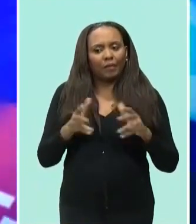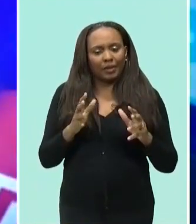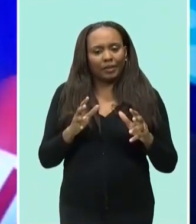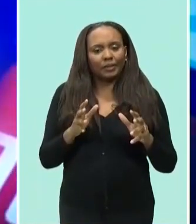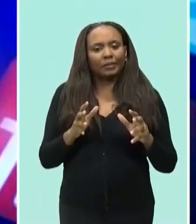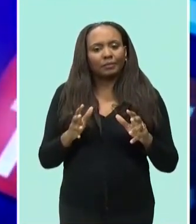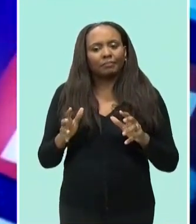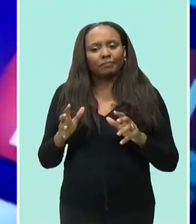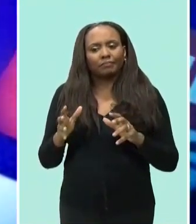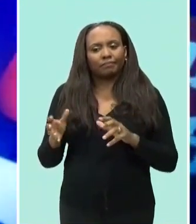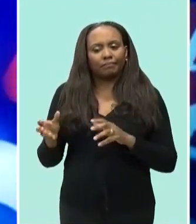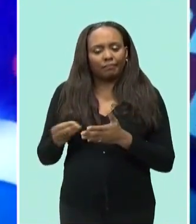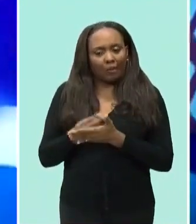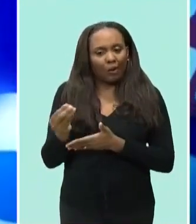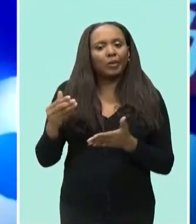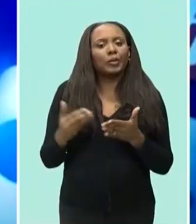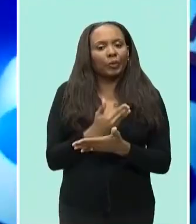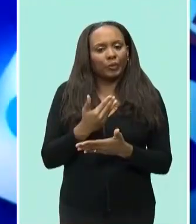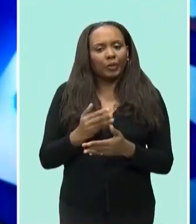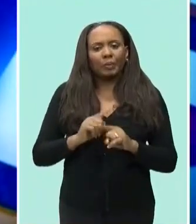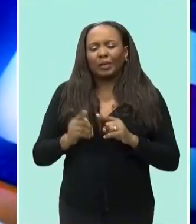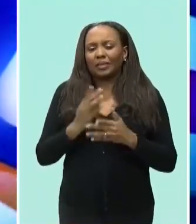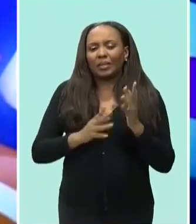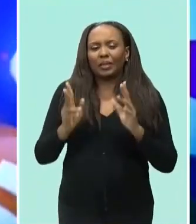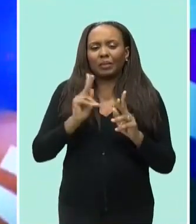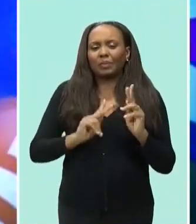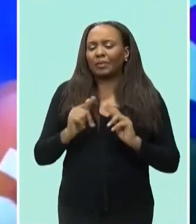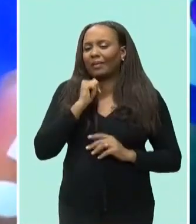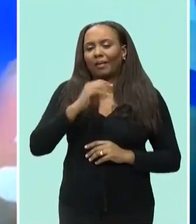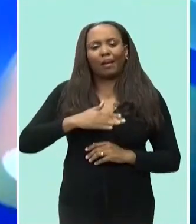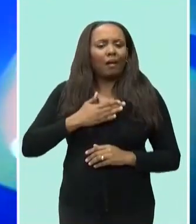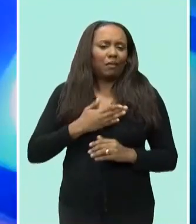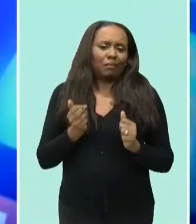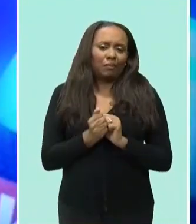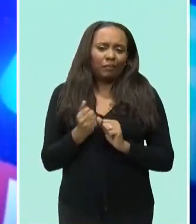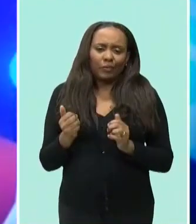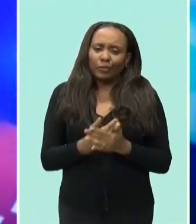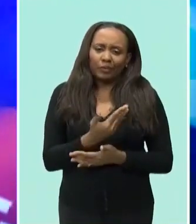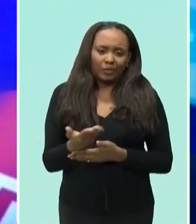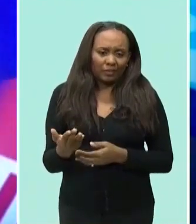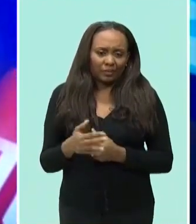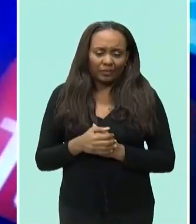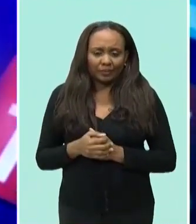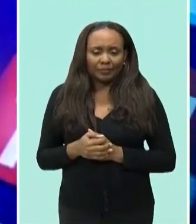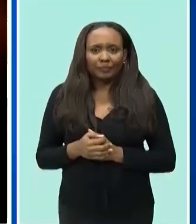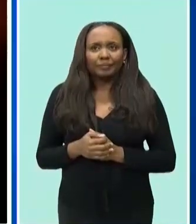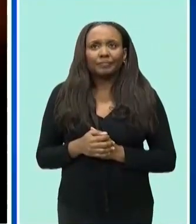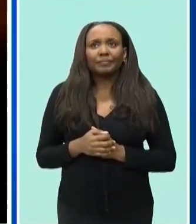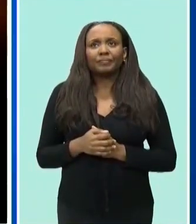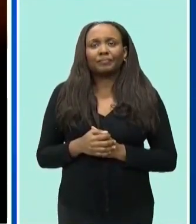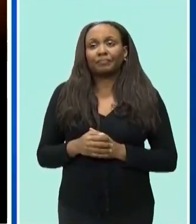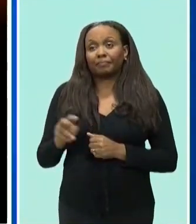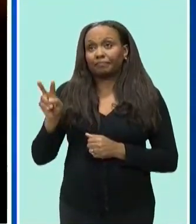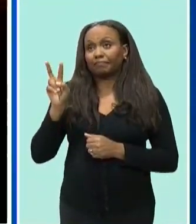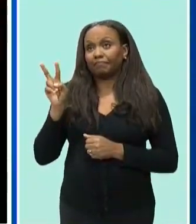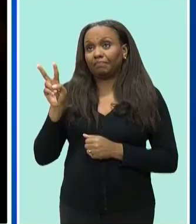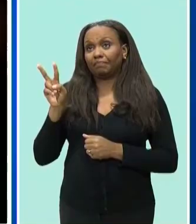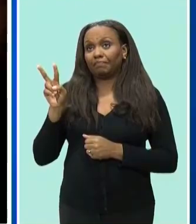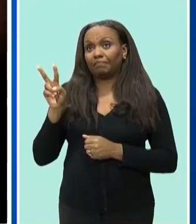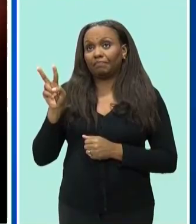and there have been some mixed reviews. Some people are just not happy with the products. So this